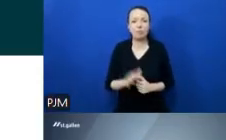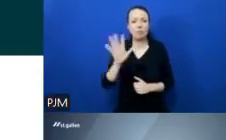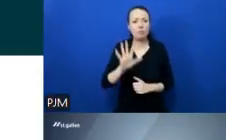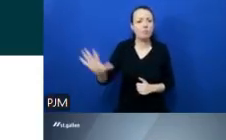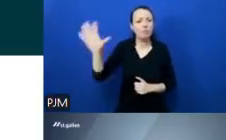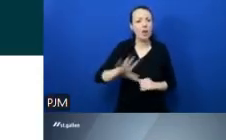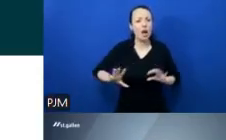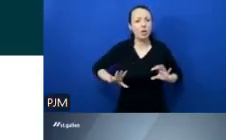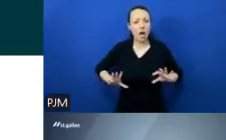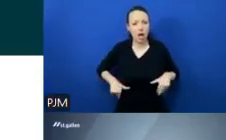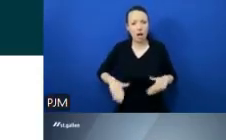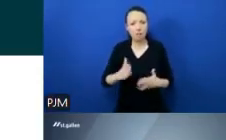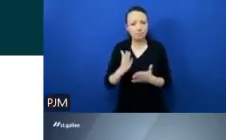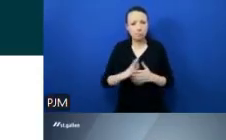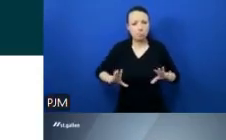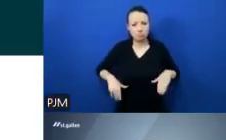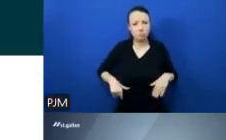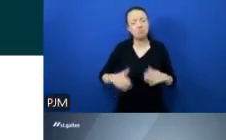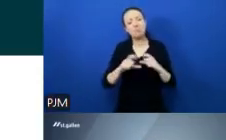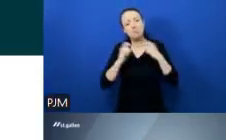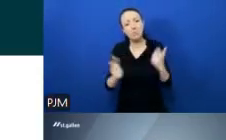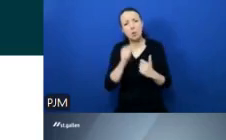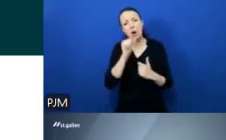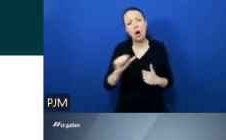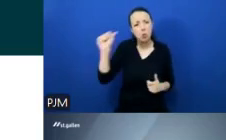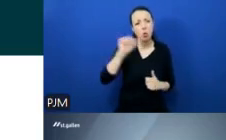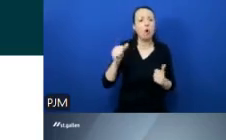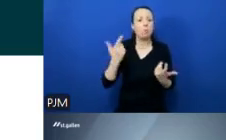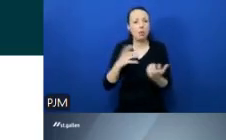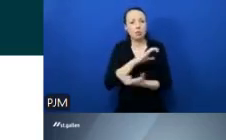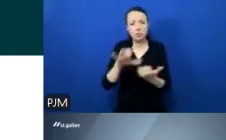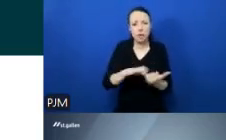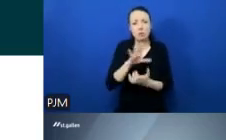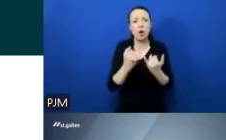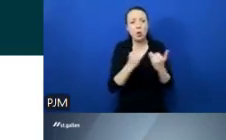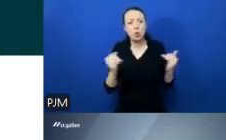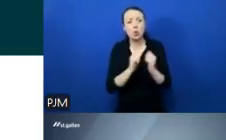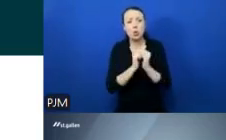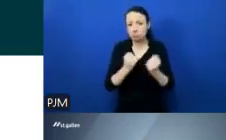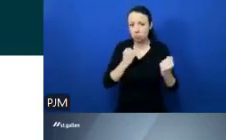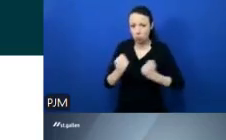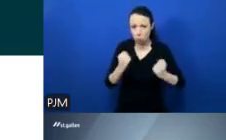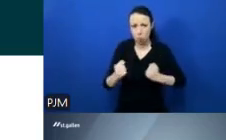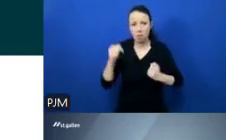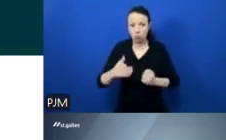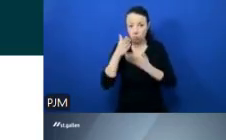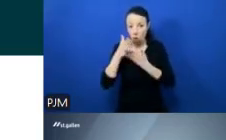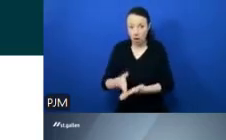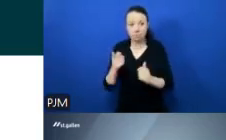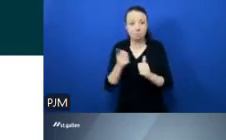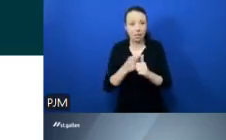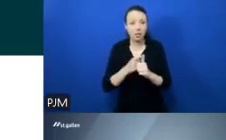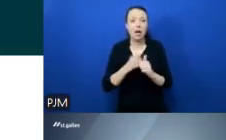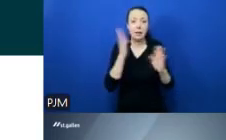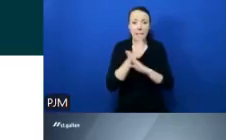Switzerland, but not only, actually, the whole world are facing different challenges. One of them are